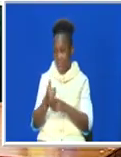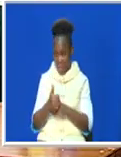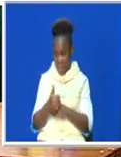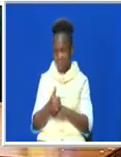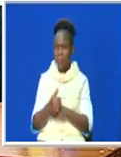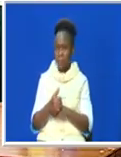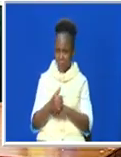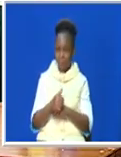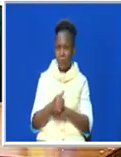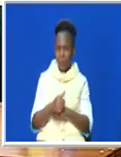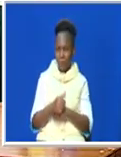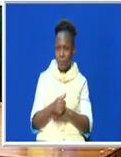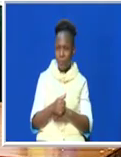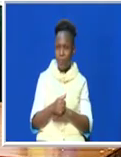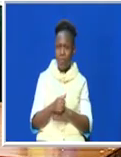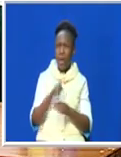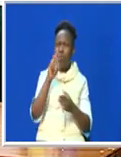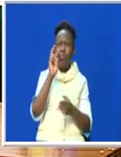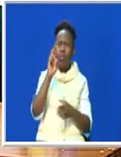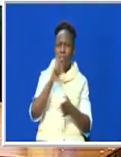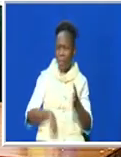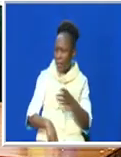what do I have here?